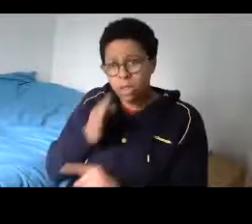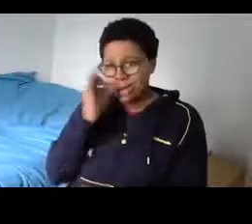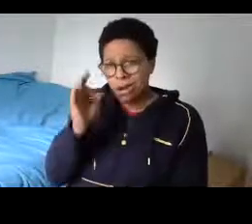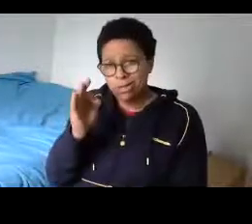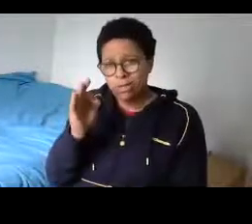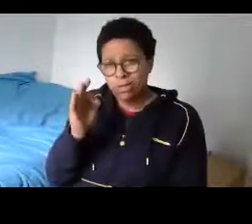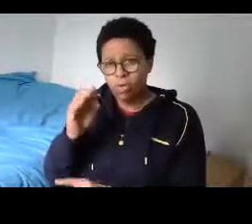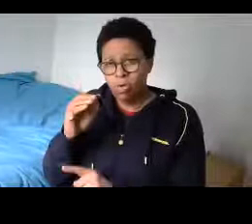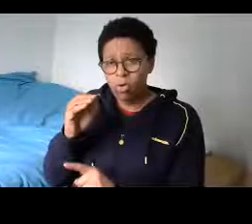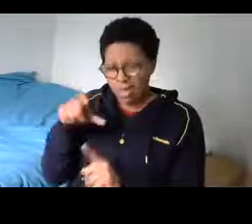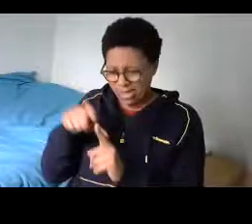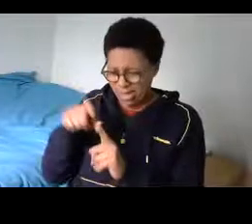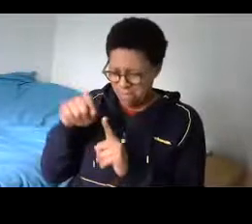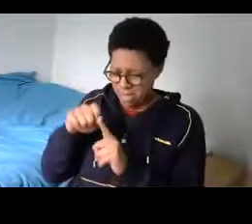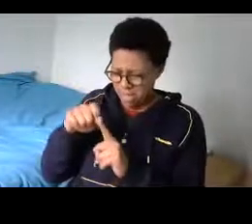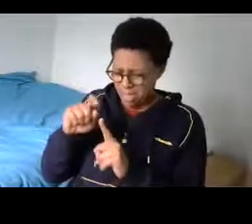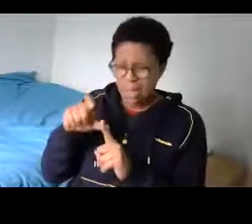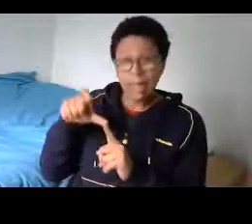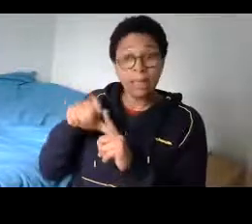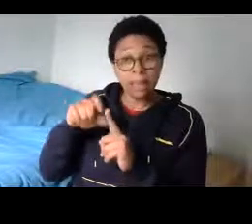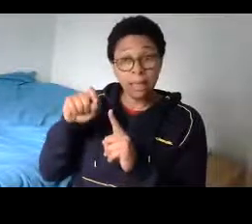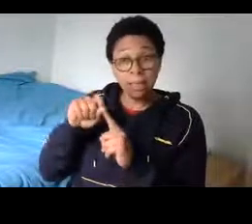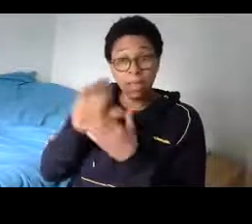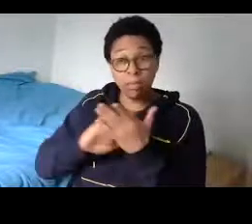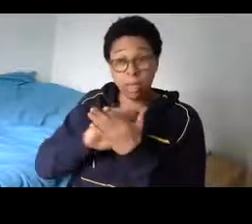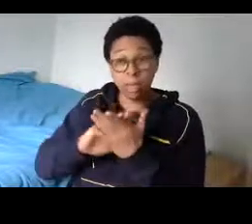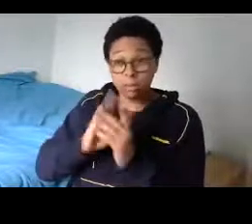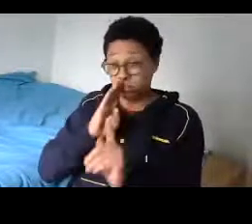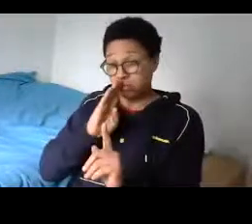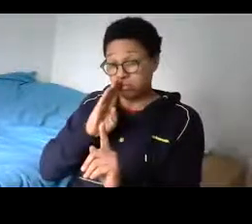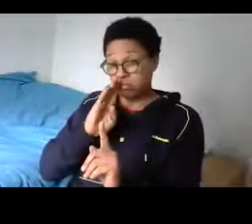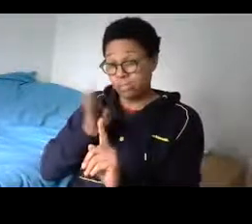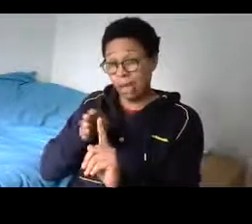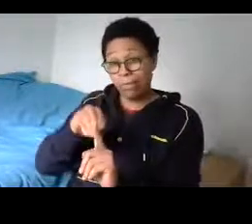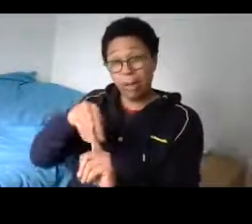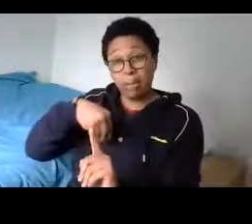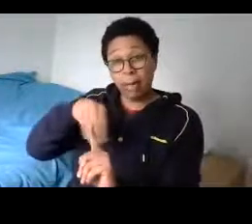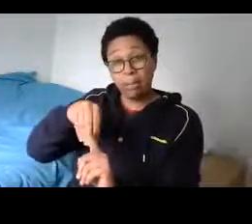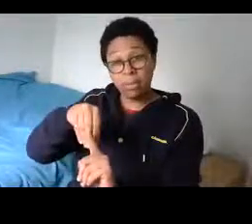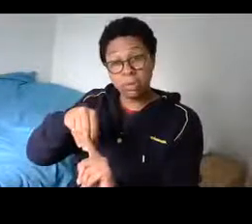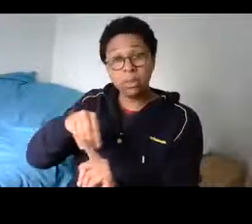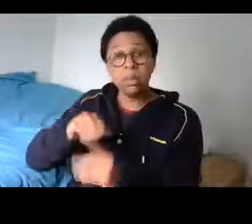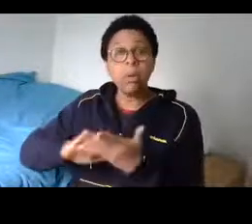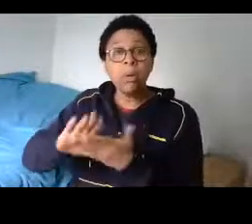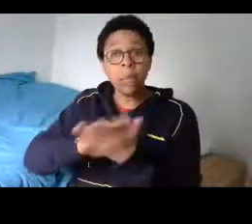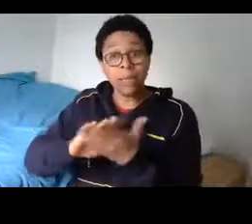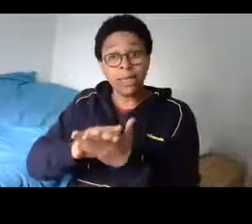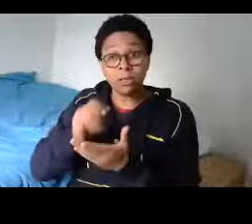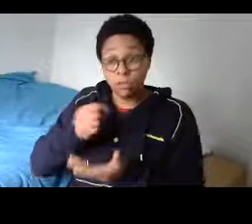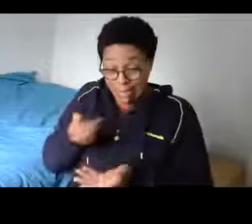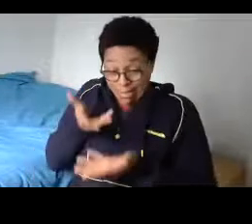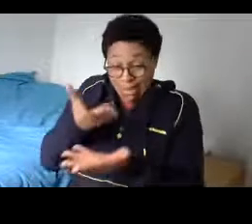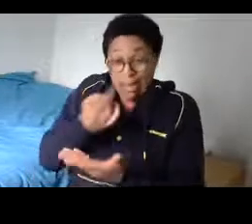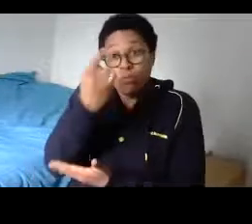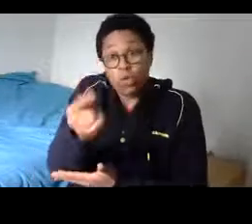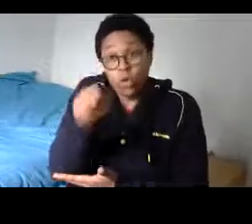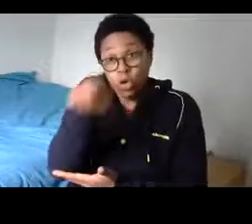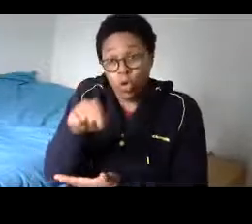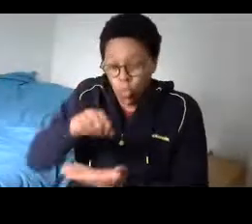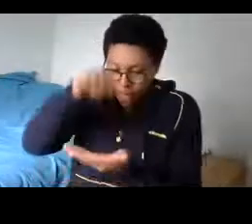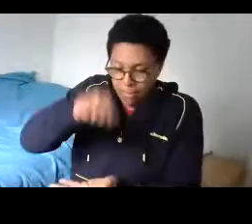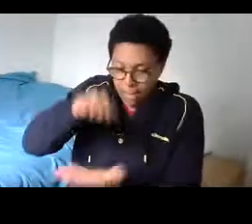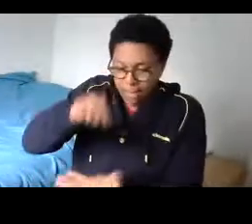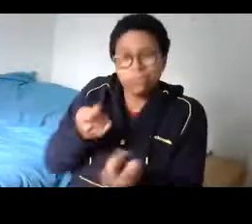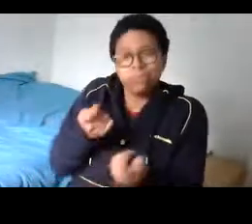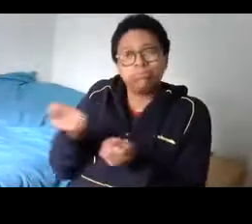The amount of direct payment should be enough to cover all the associated costs. So if some of you